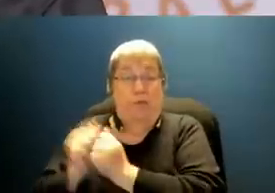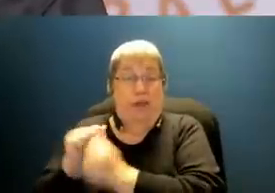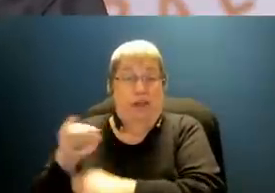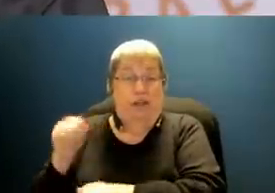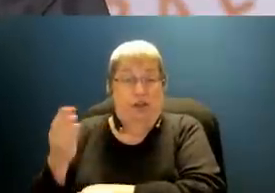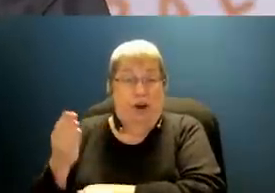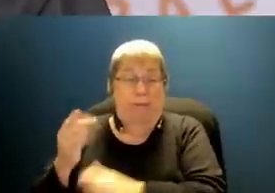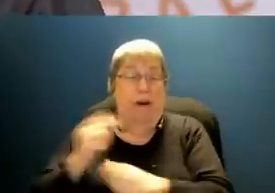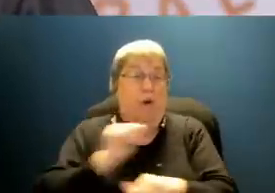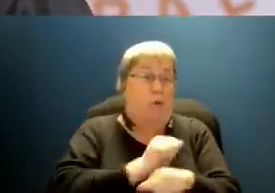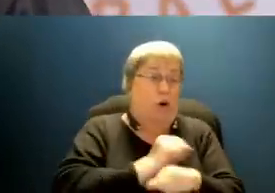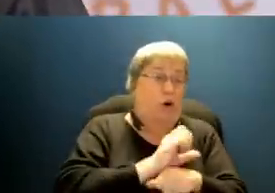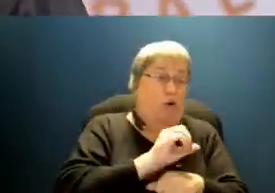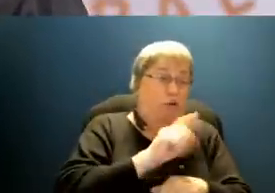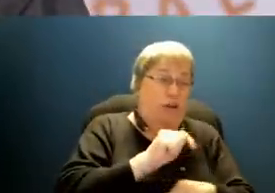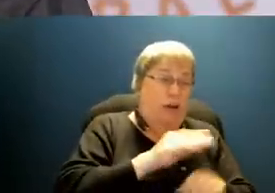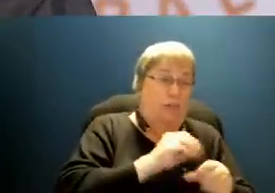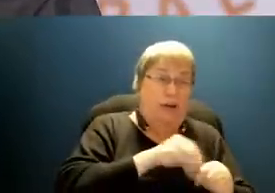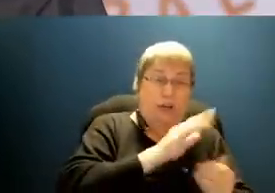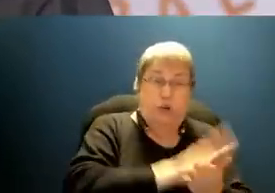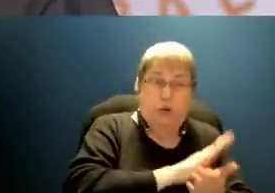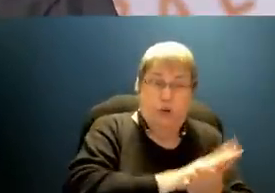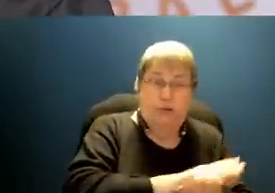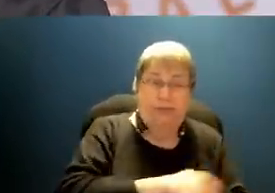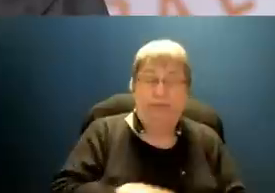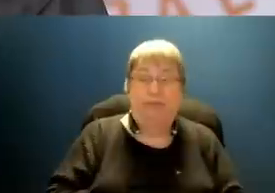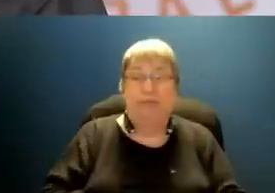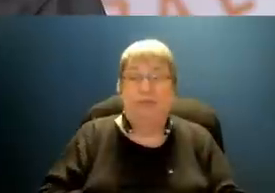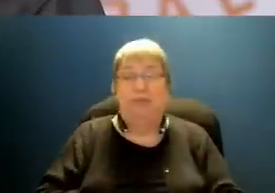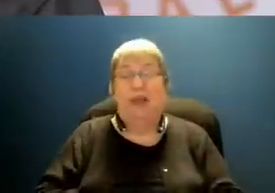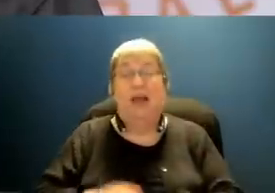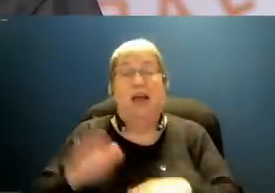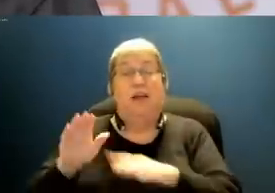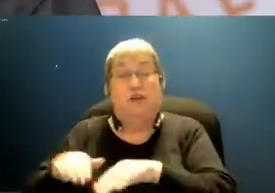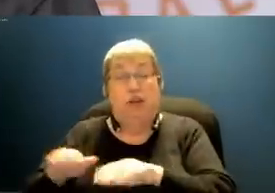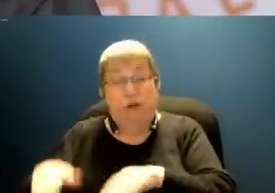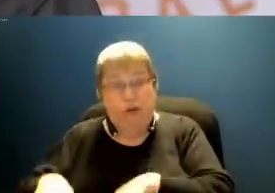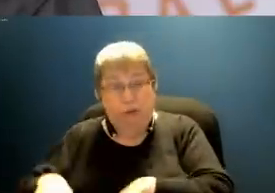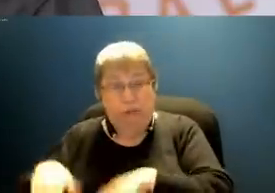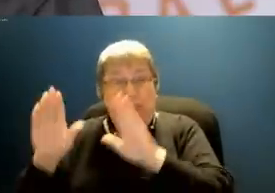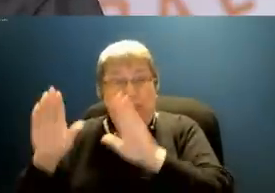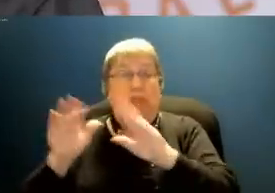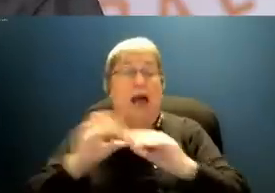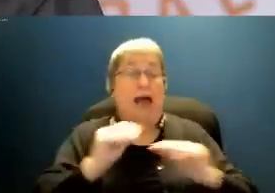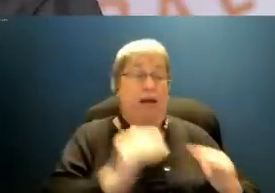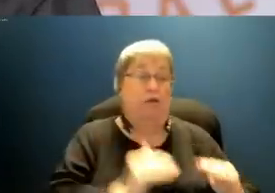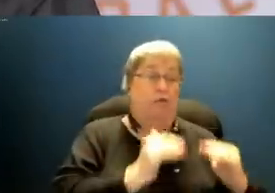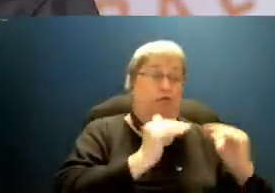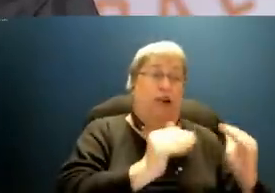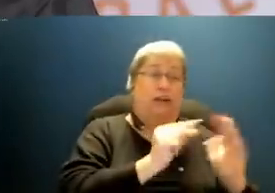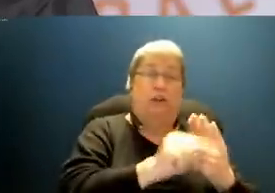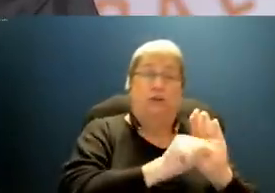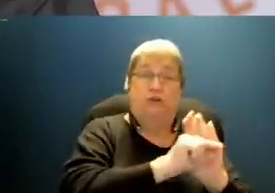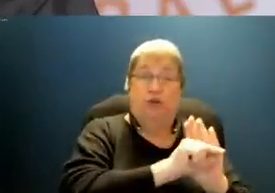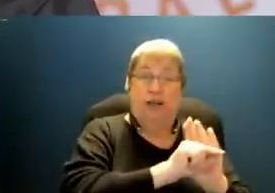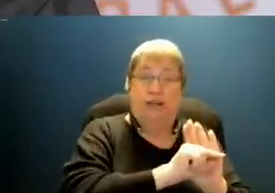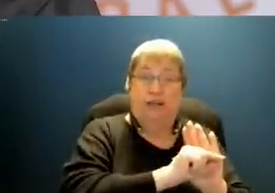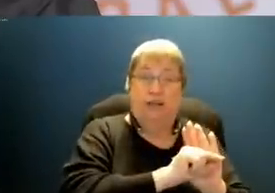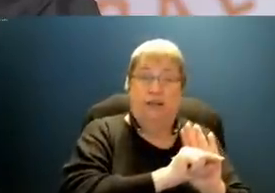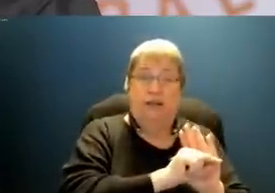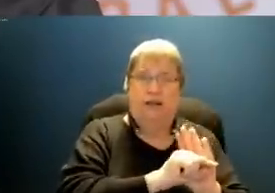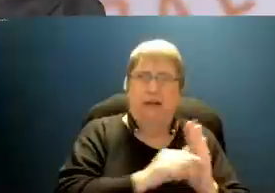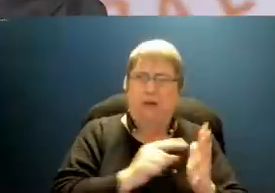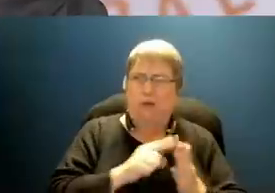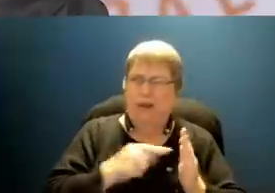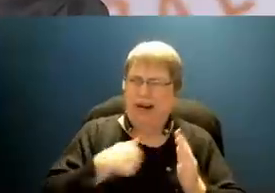Global. Many of you have raised children at the same time as raising your grades. So what could I tell you that